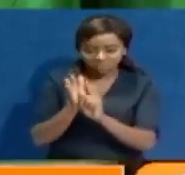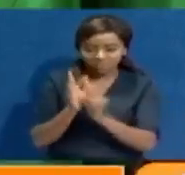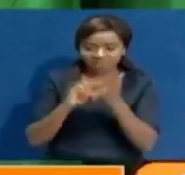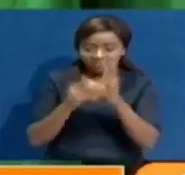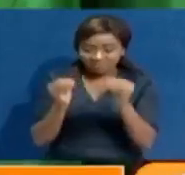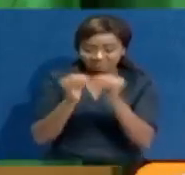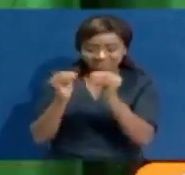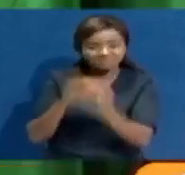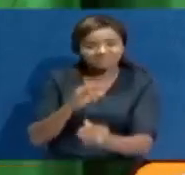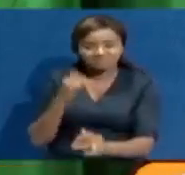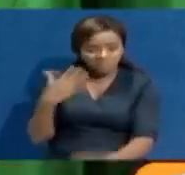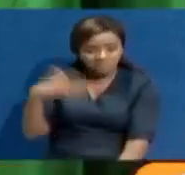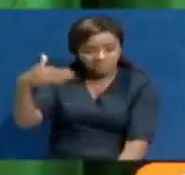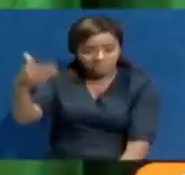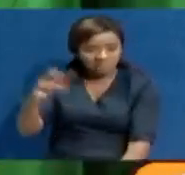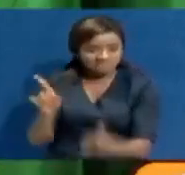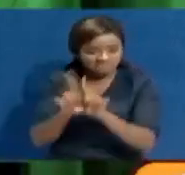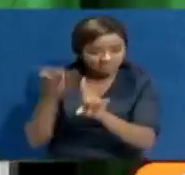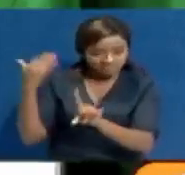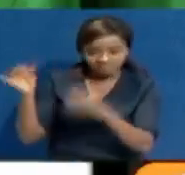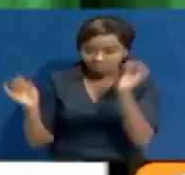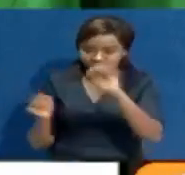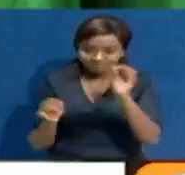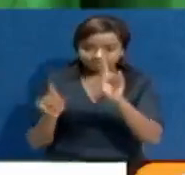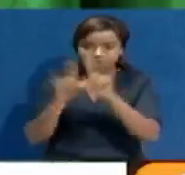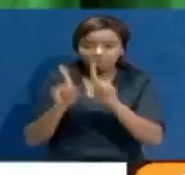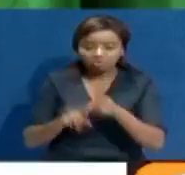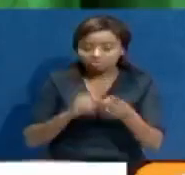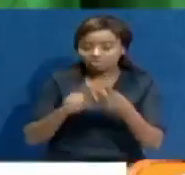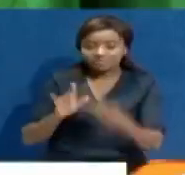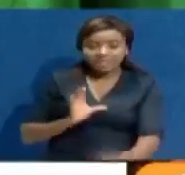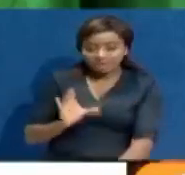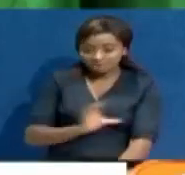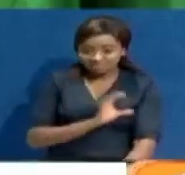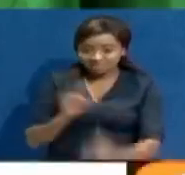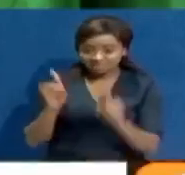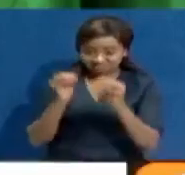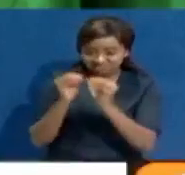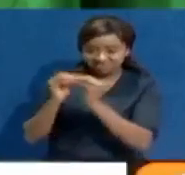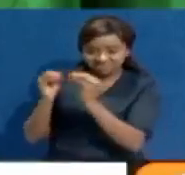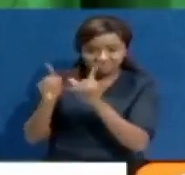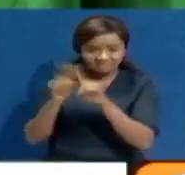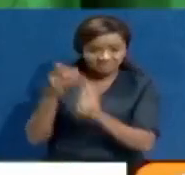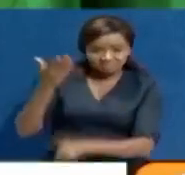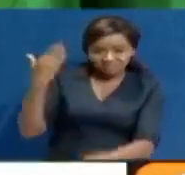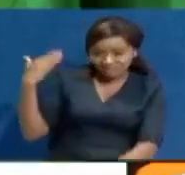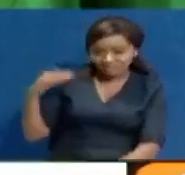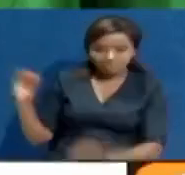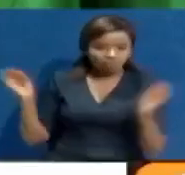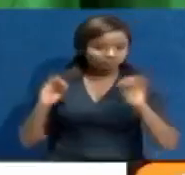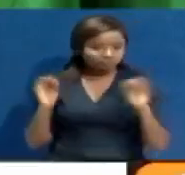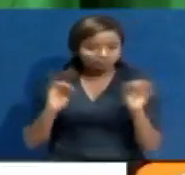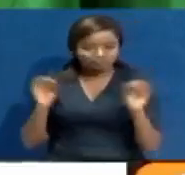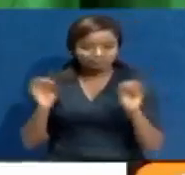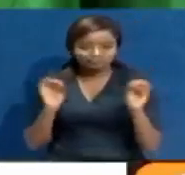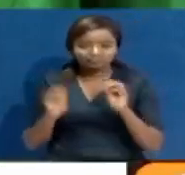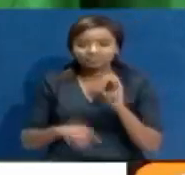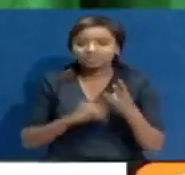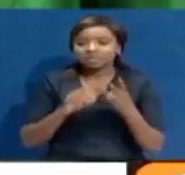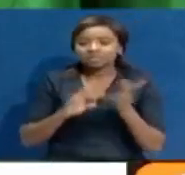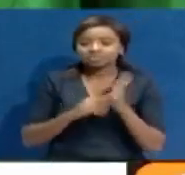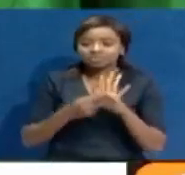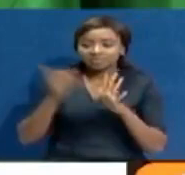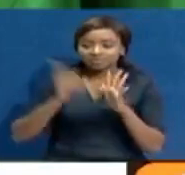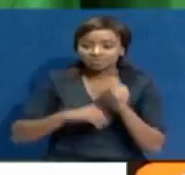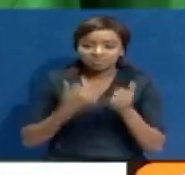as much as we need. The committees will not, meet as much as they need to process all the bills through the committees. So